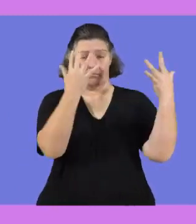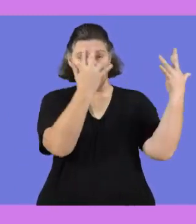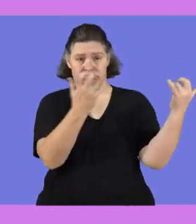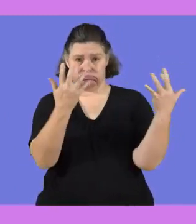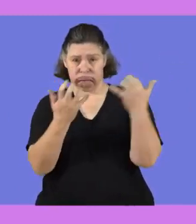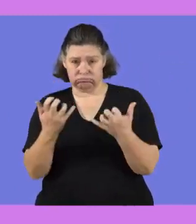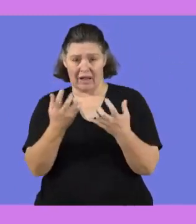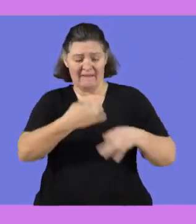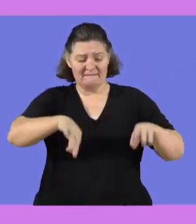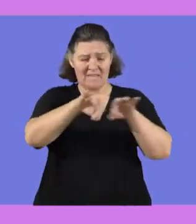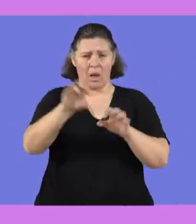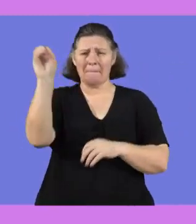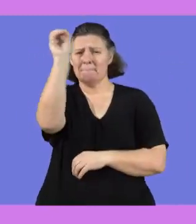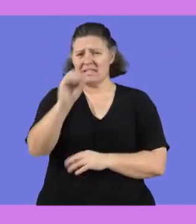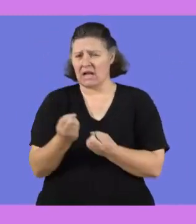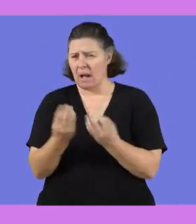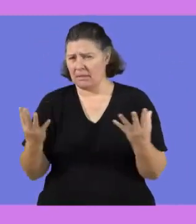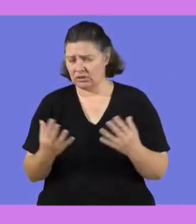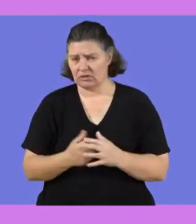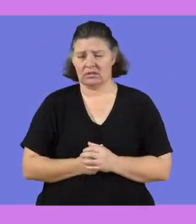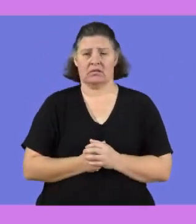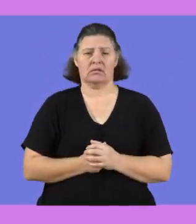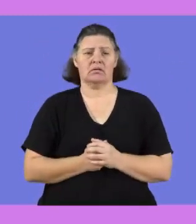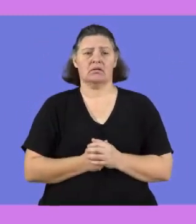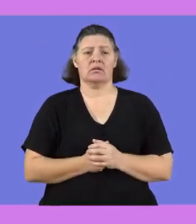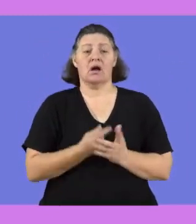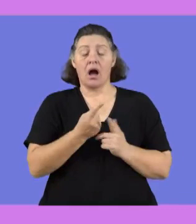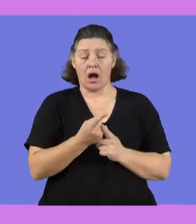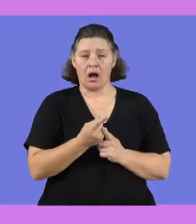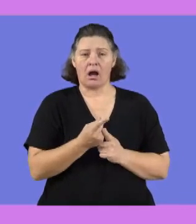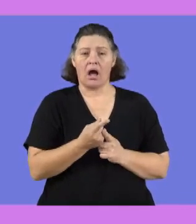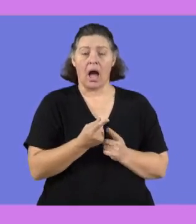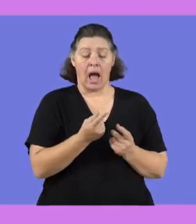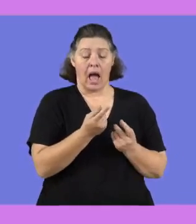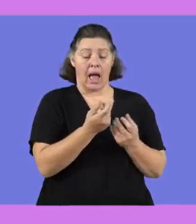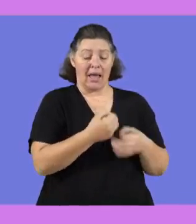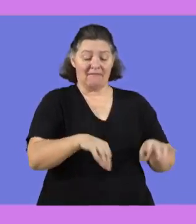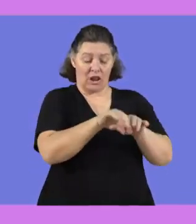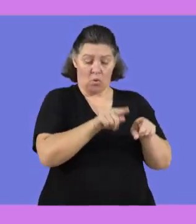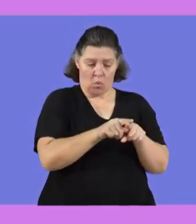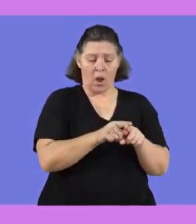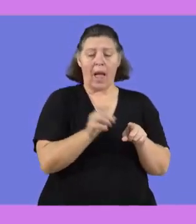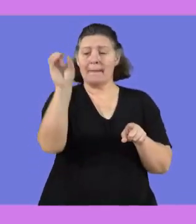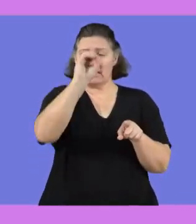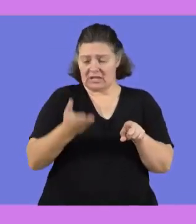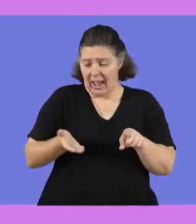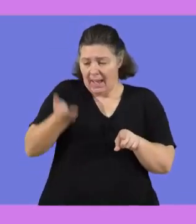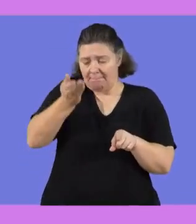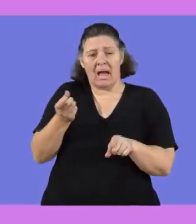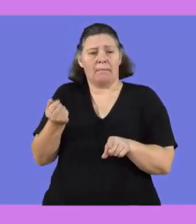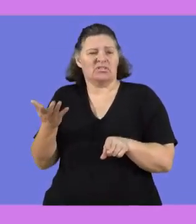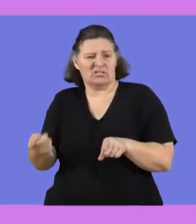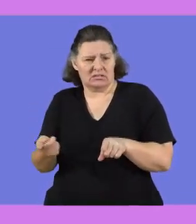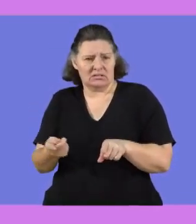calculate percentage of a value, increase a value by a percentage, and decrease a